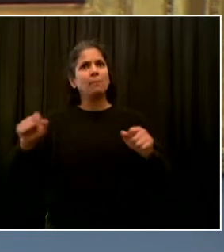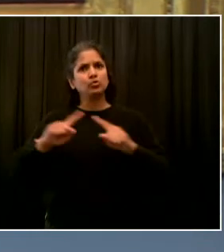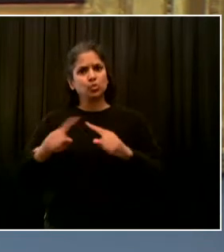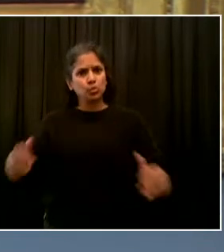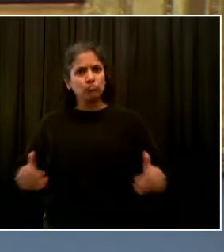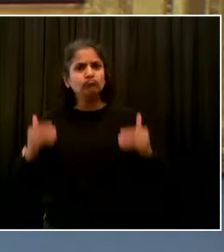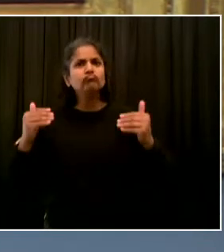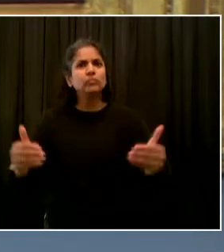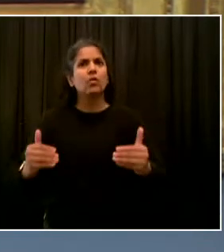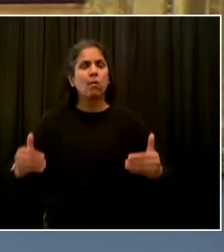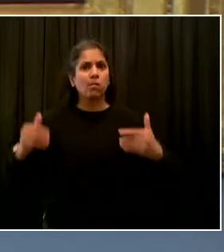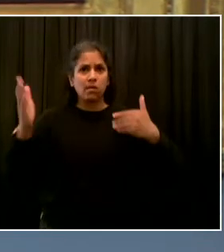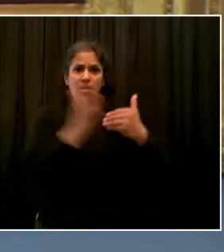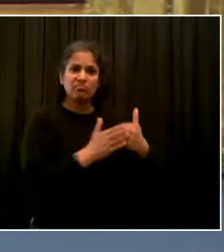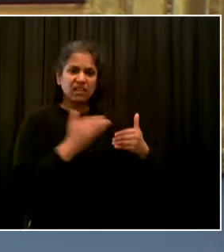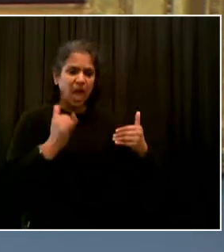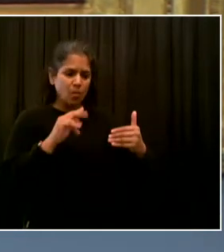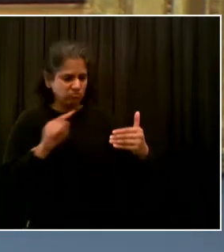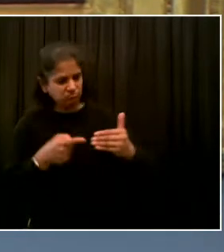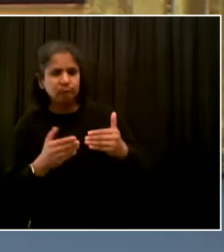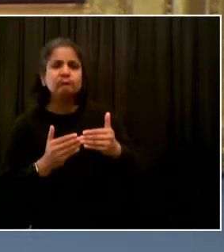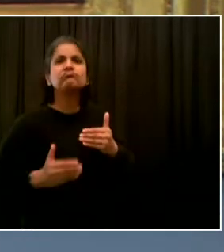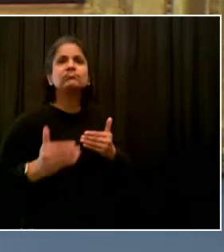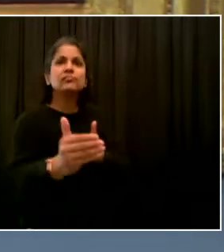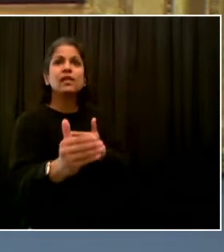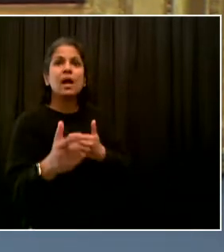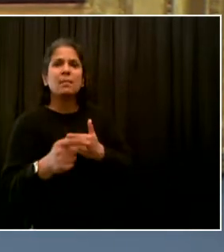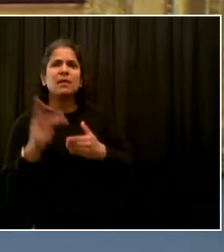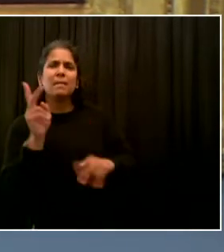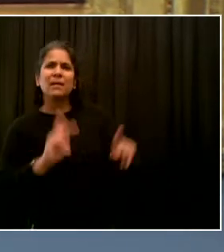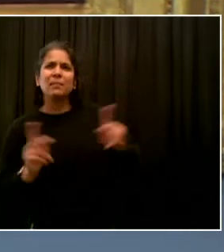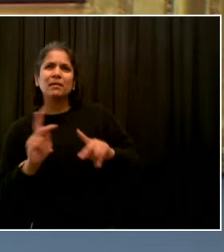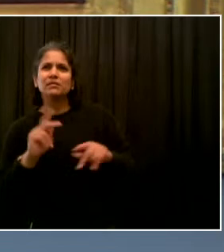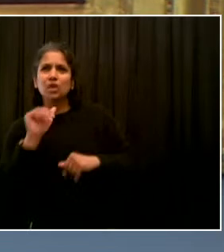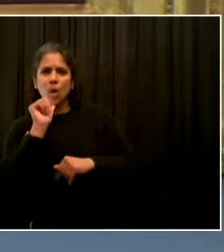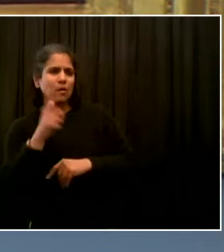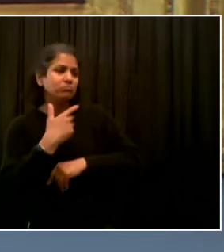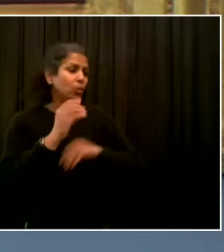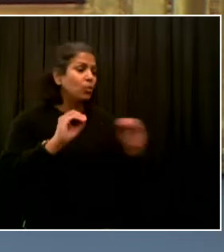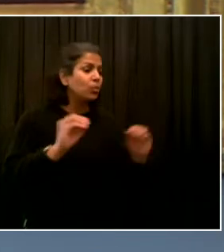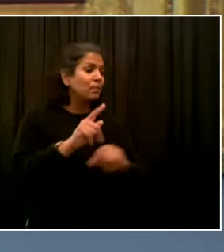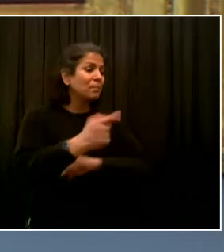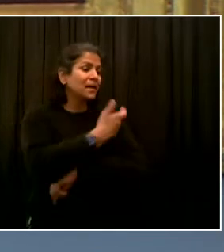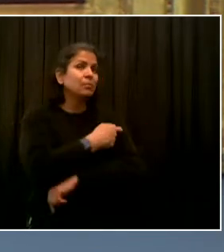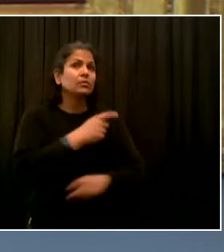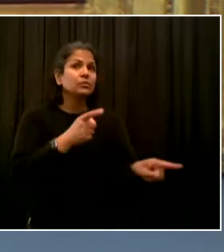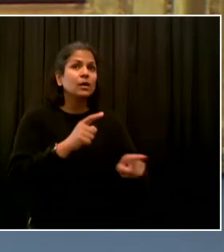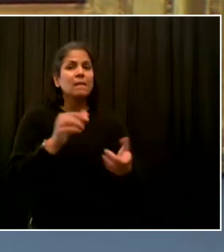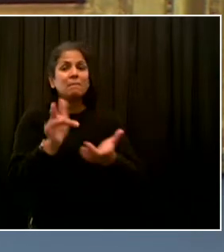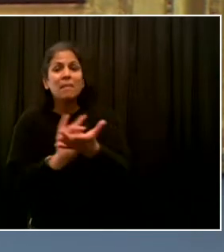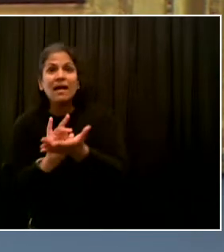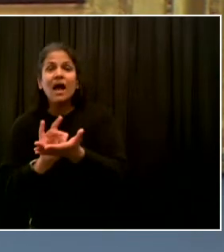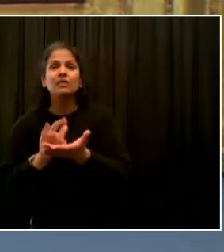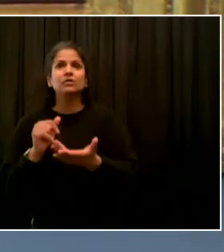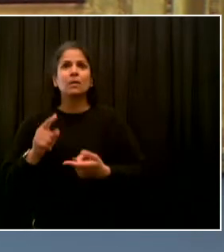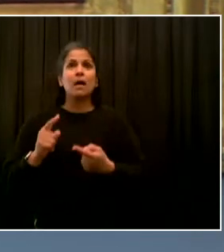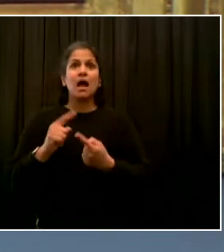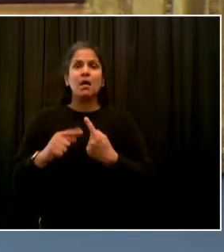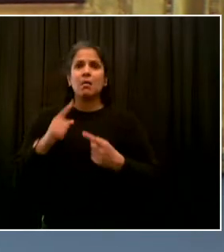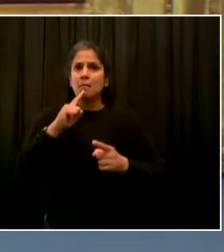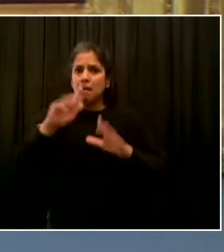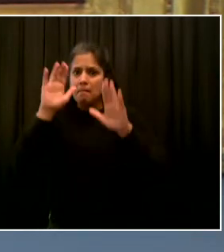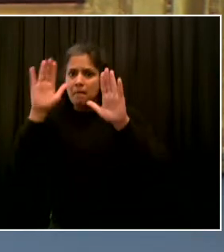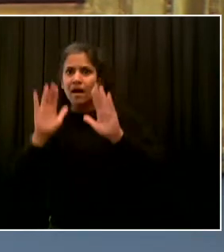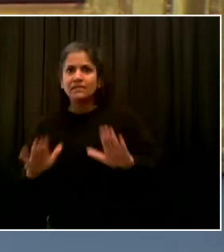because of our people, not only because of vaccination, booster shots, medicines, amazing first responders and